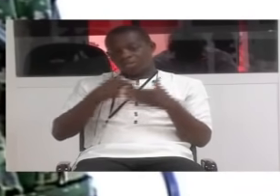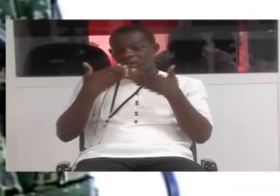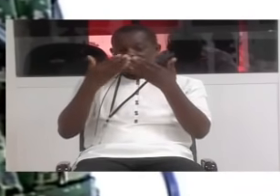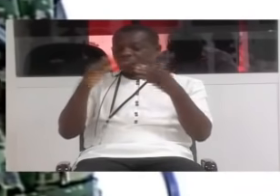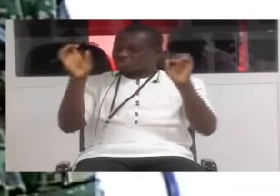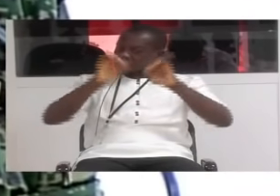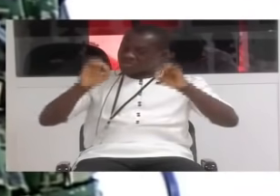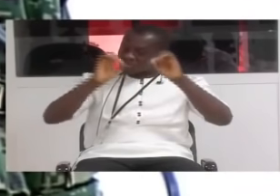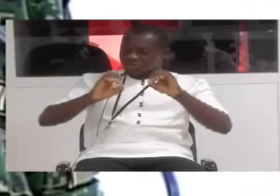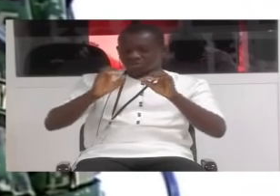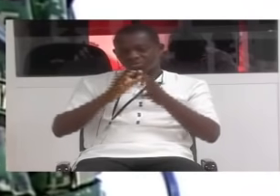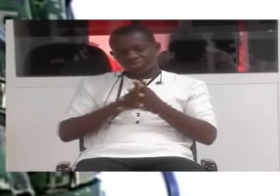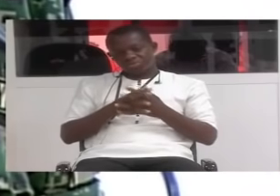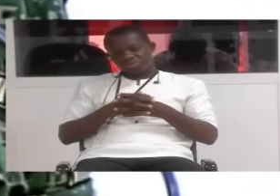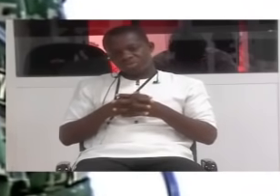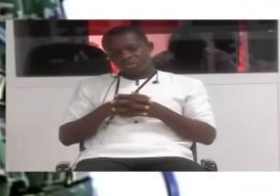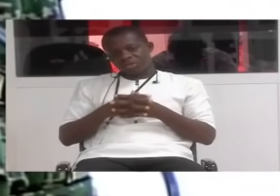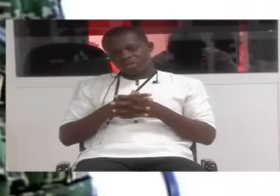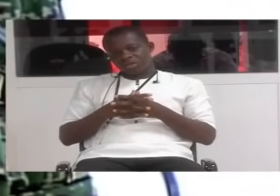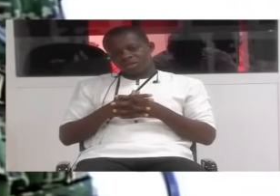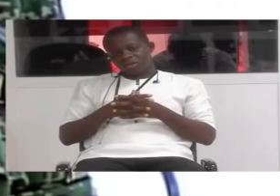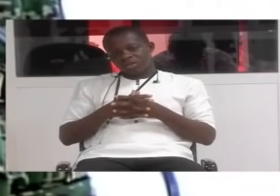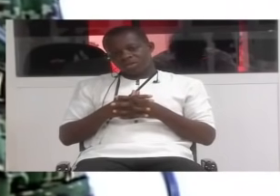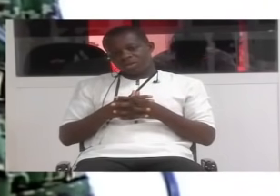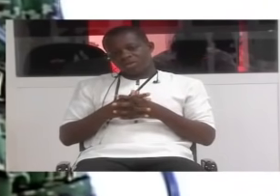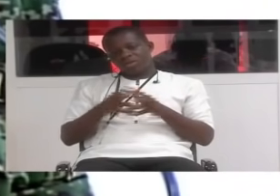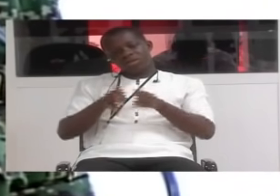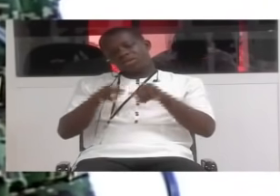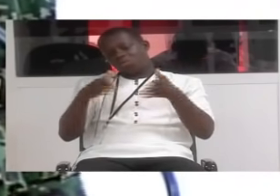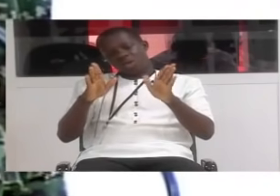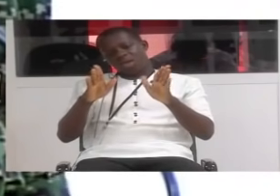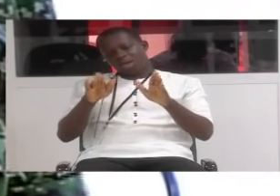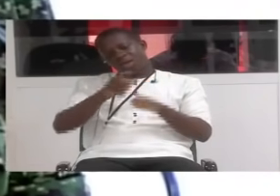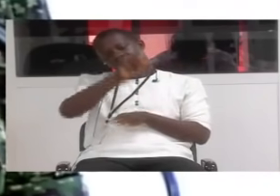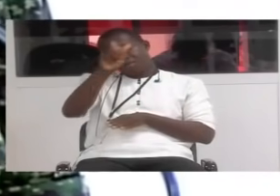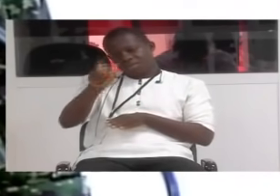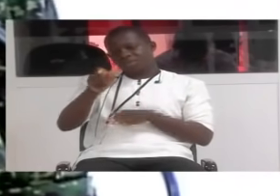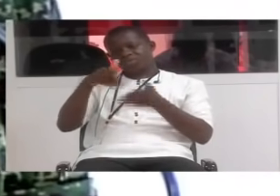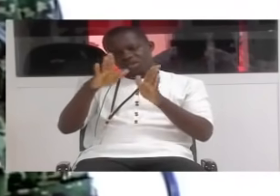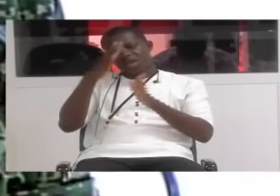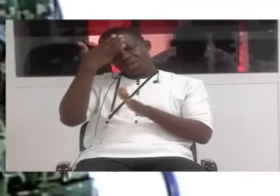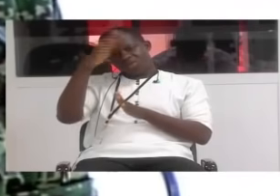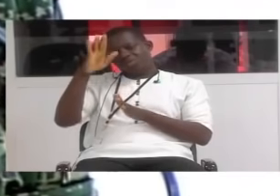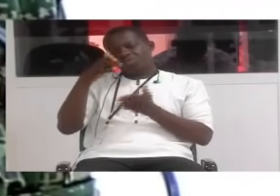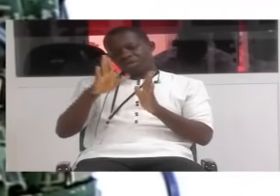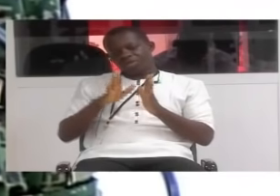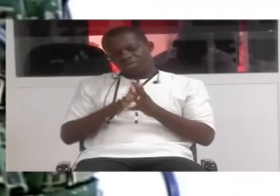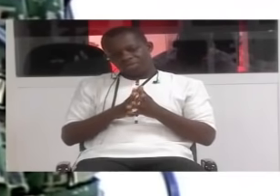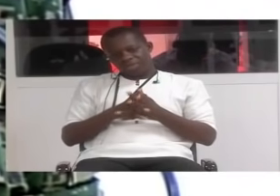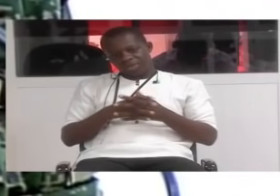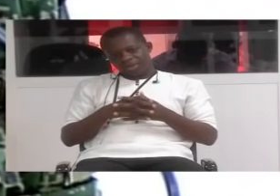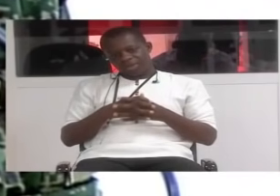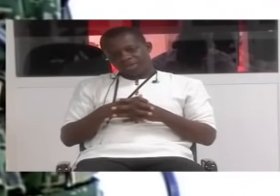fende. I said to him, no, there's nothing wrong. Kom harama dinya Kenya lemdro. It's just human nature.